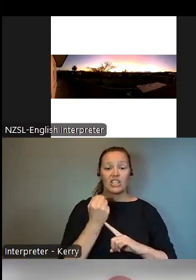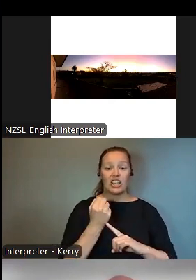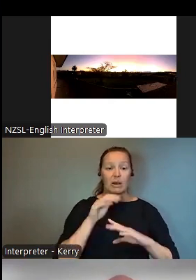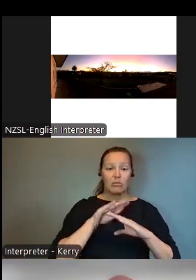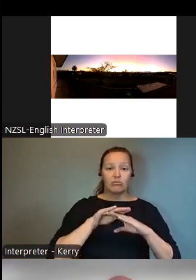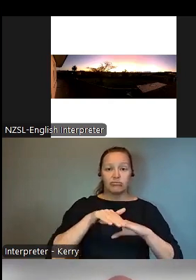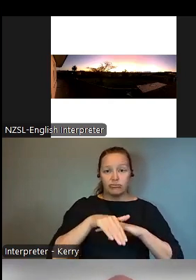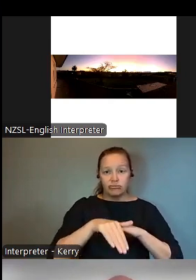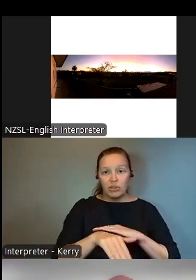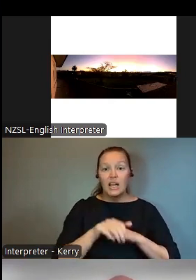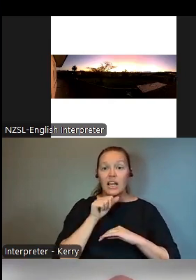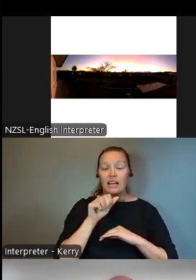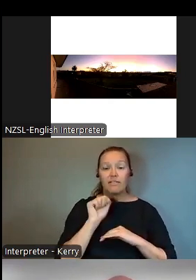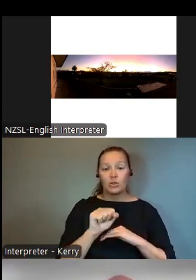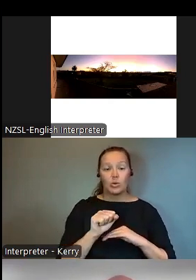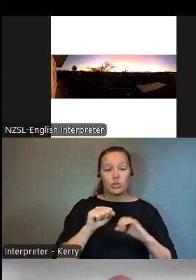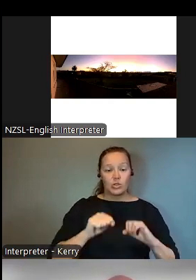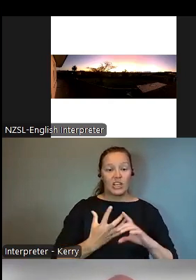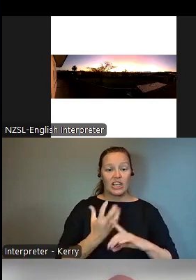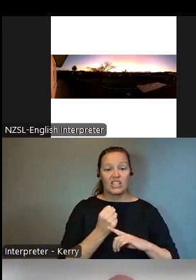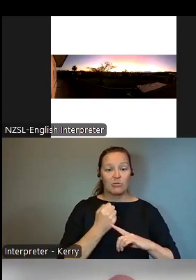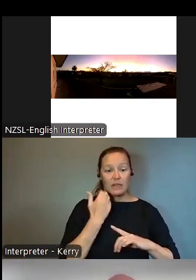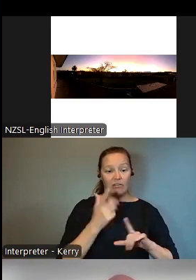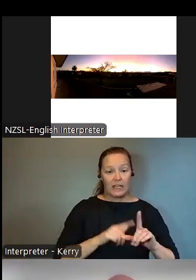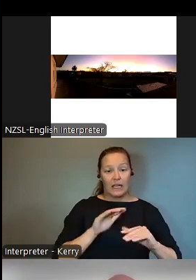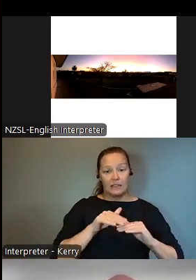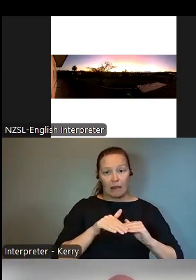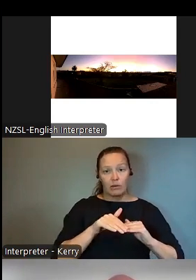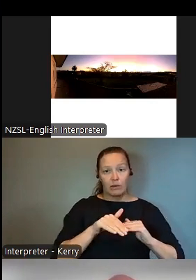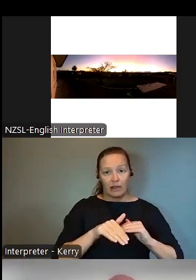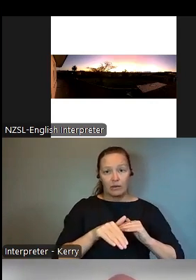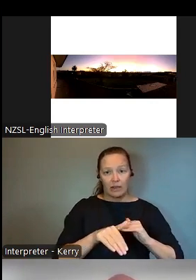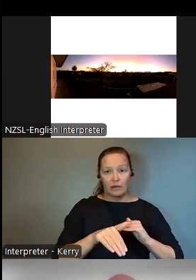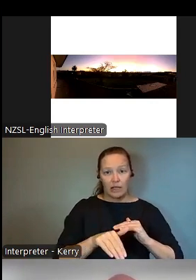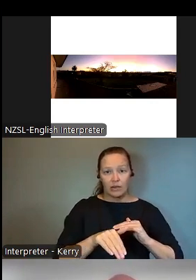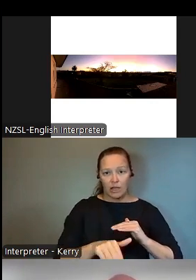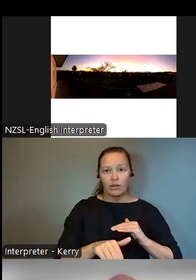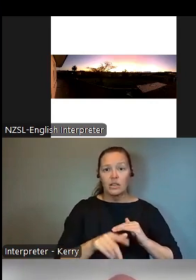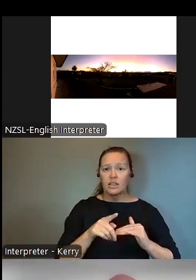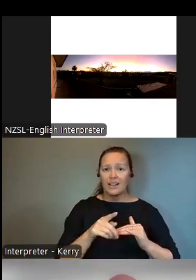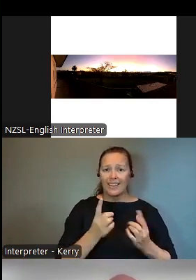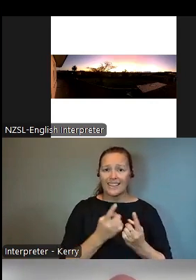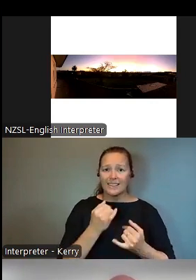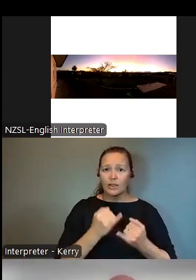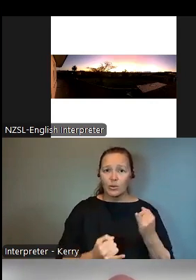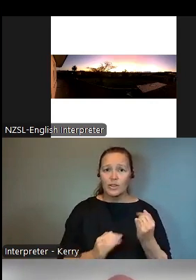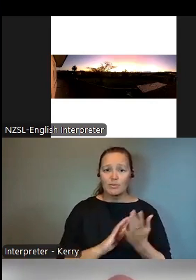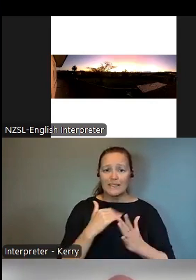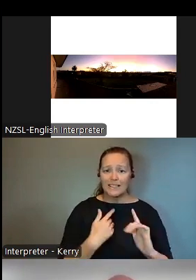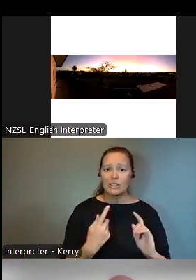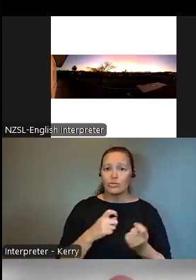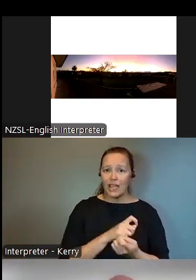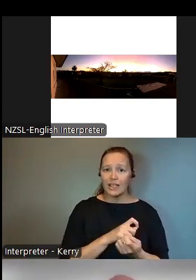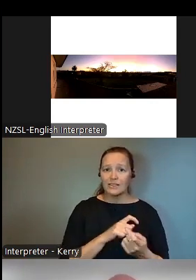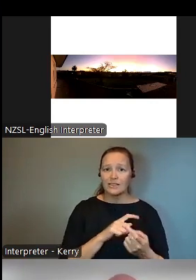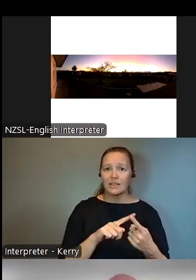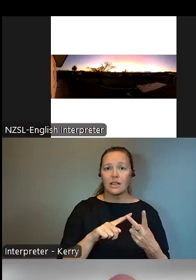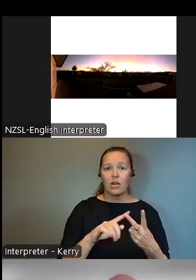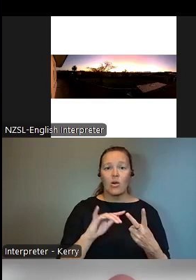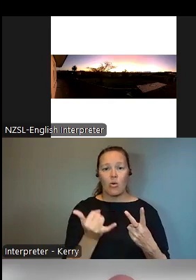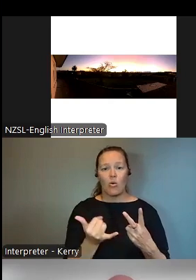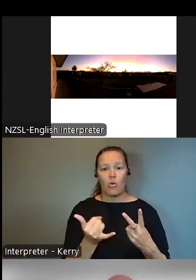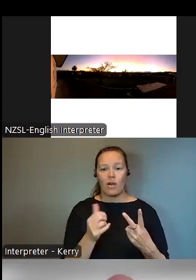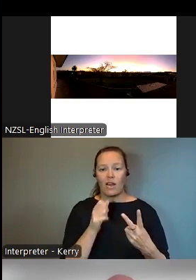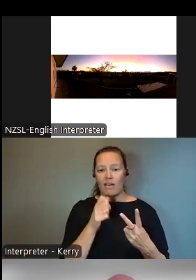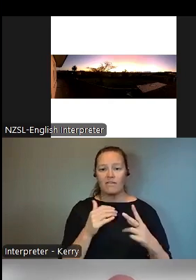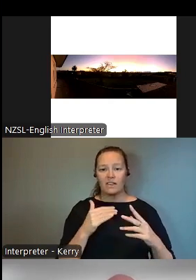gradually tracking downwards year after year, that's a burning platform. You have to turn that around. Or maybe it's growing